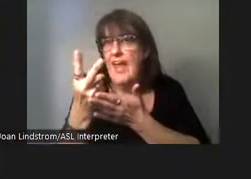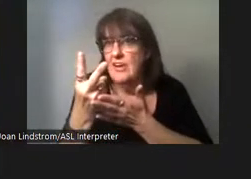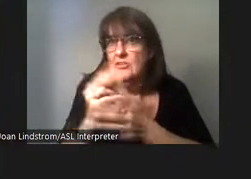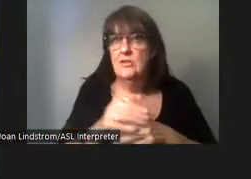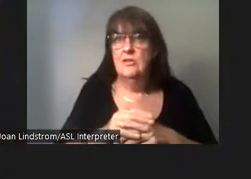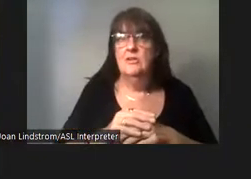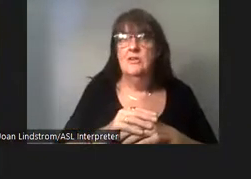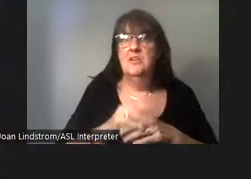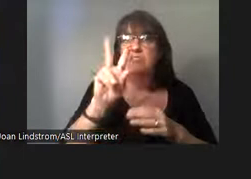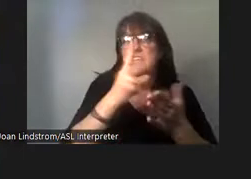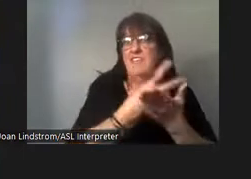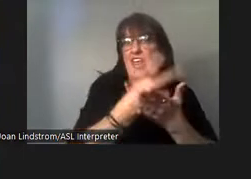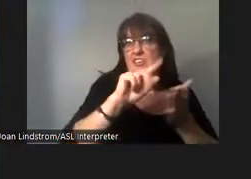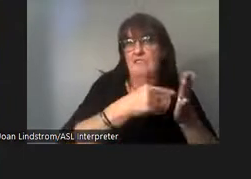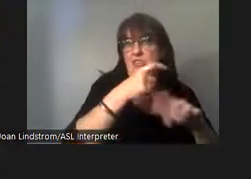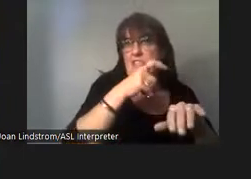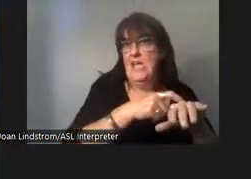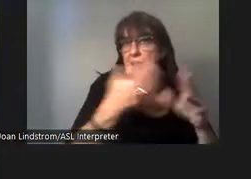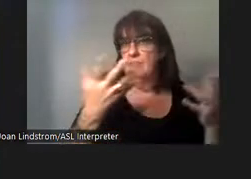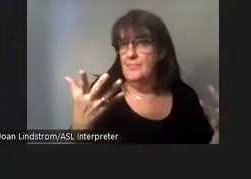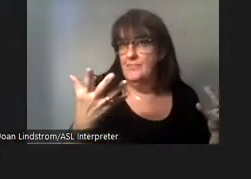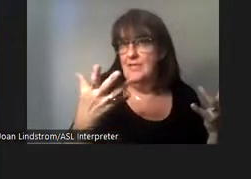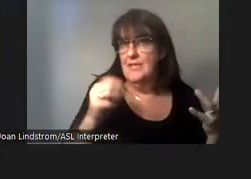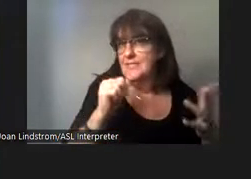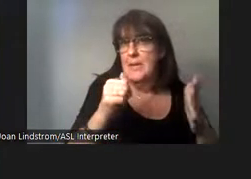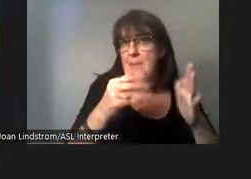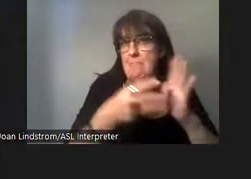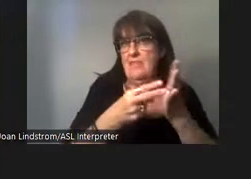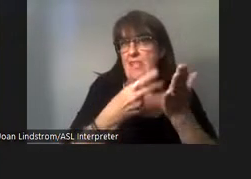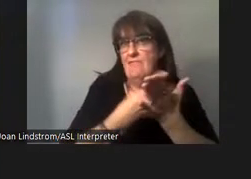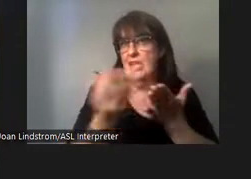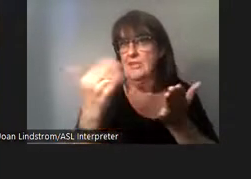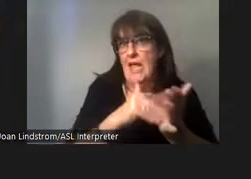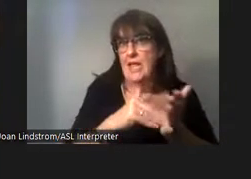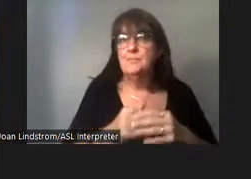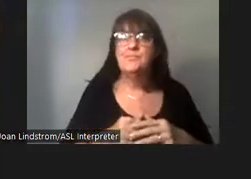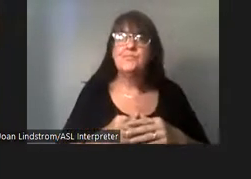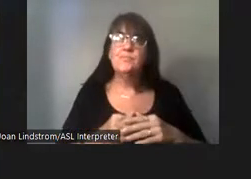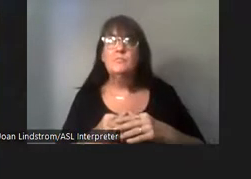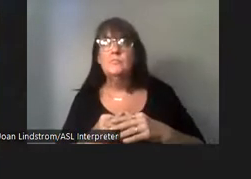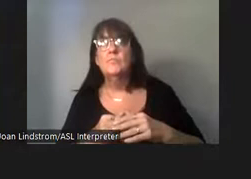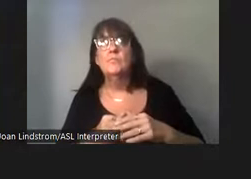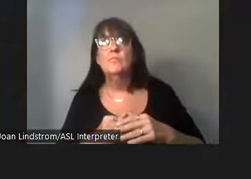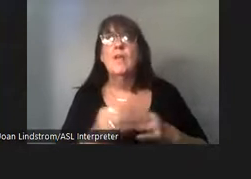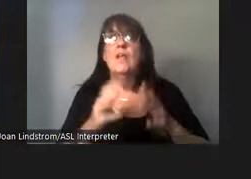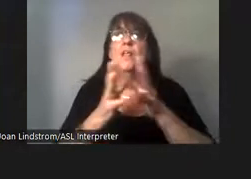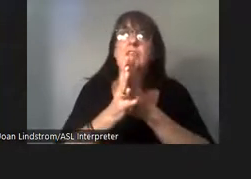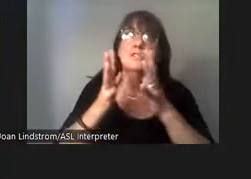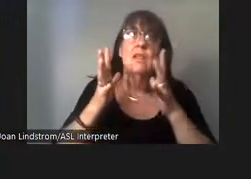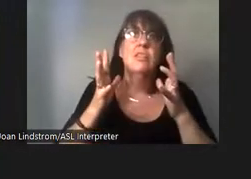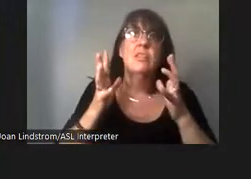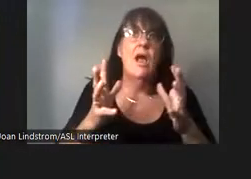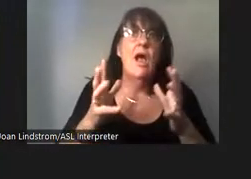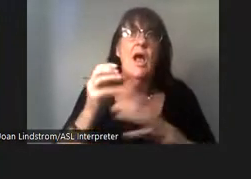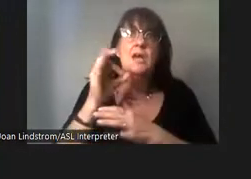failed the first time around. That's not to say that they failed and good. But yeah, there has been a lot of